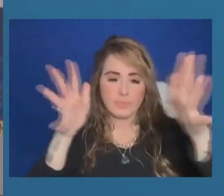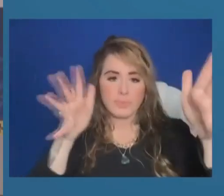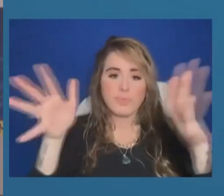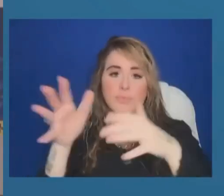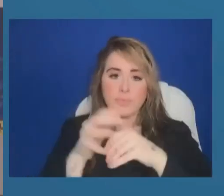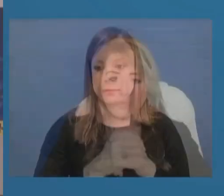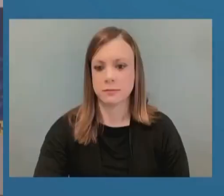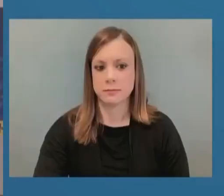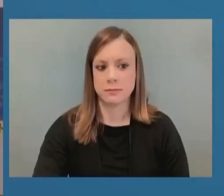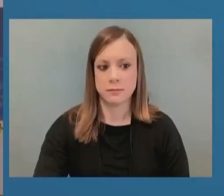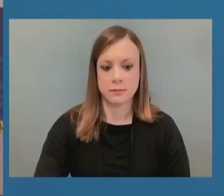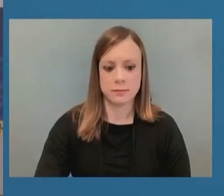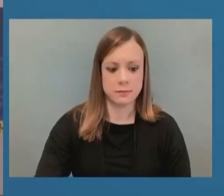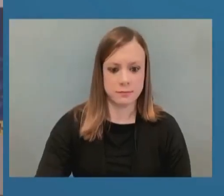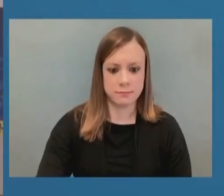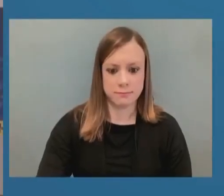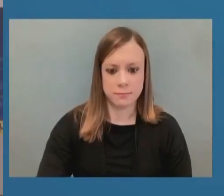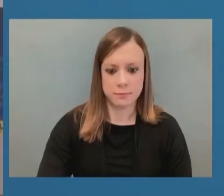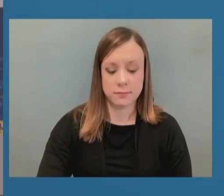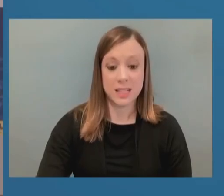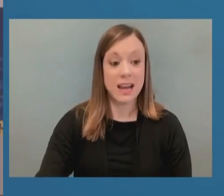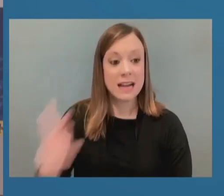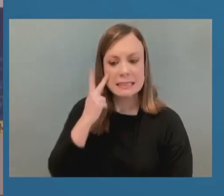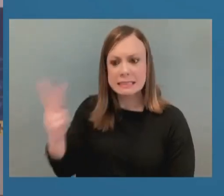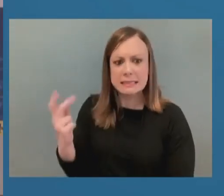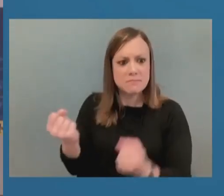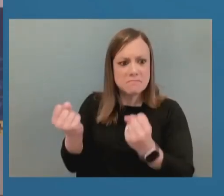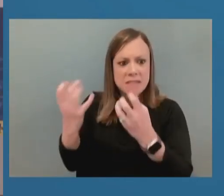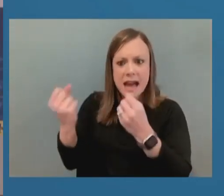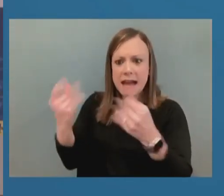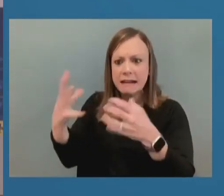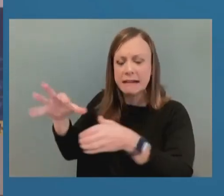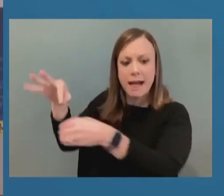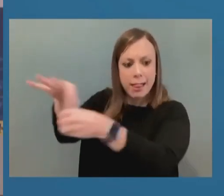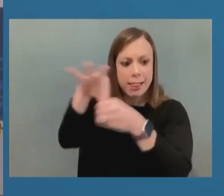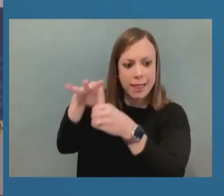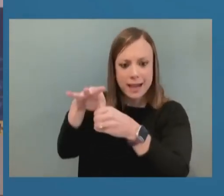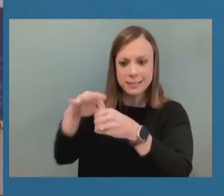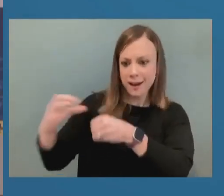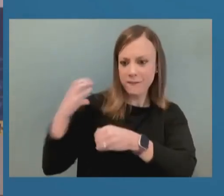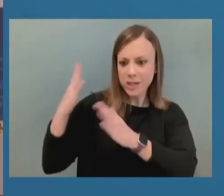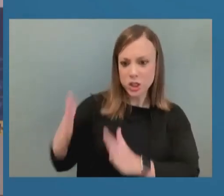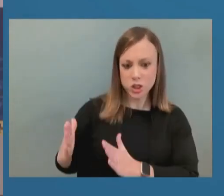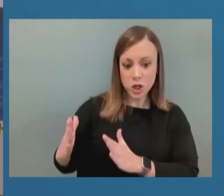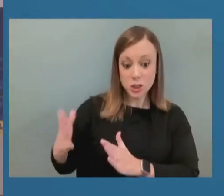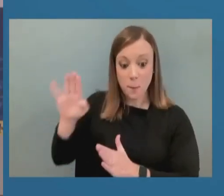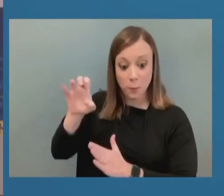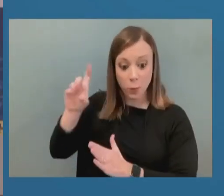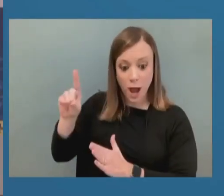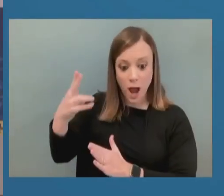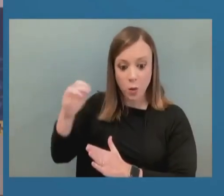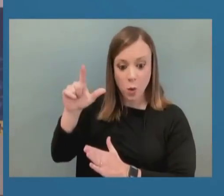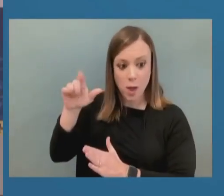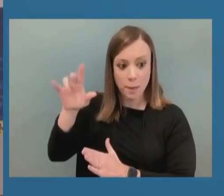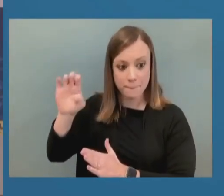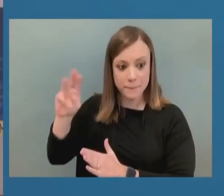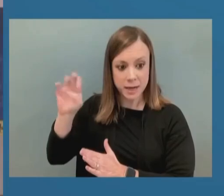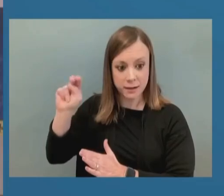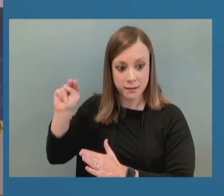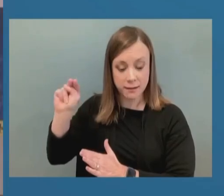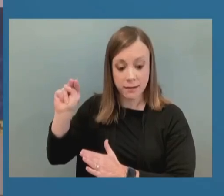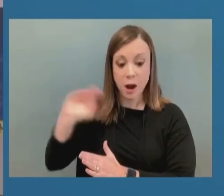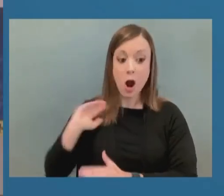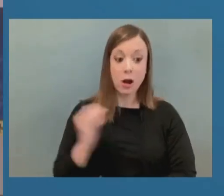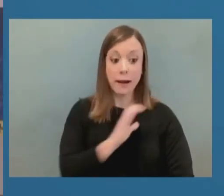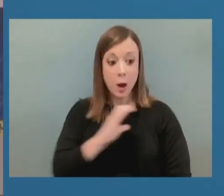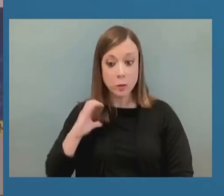I see I've been joined by a number of elected officials who've been real champions on this. Senator Brad Hoylman. We have our council member who's here. Gail